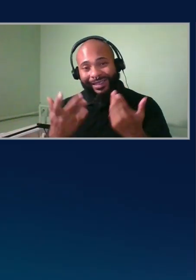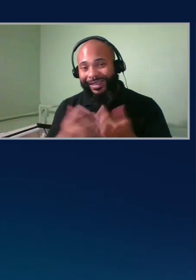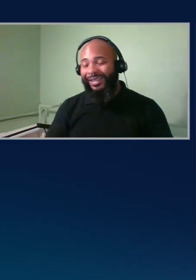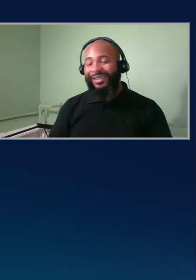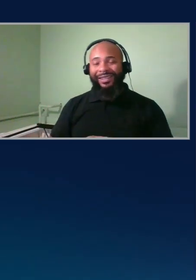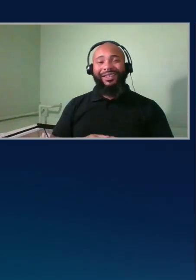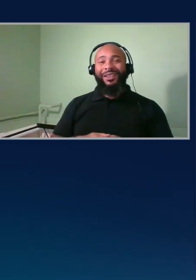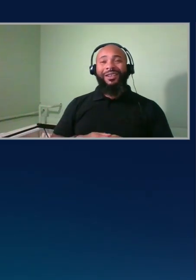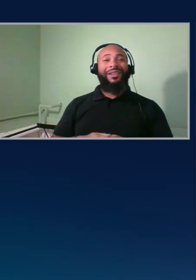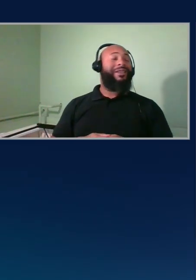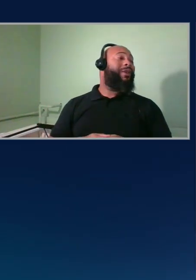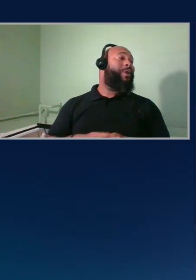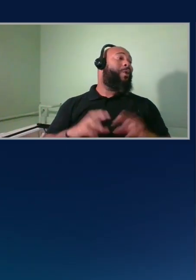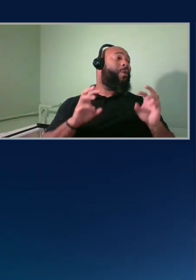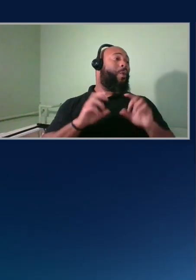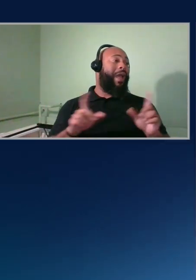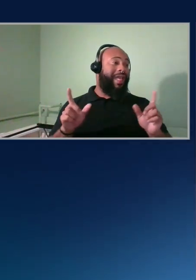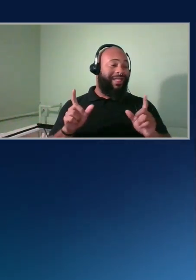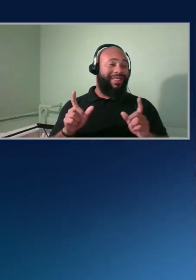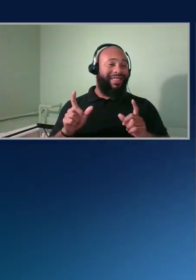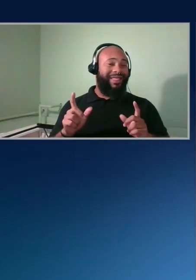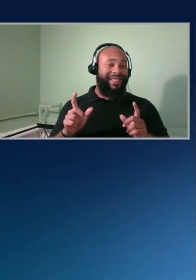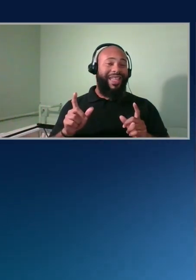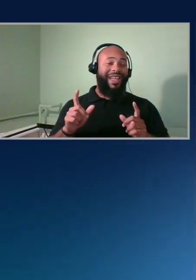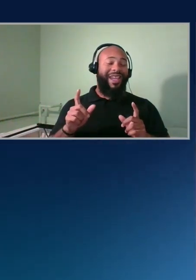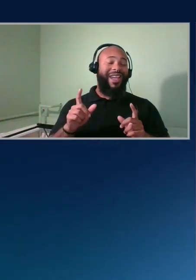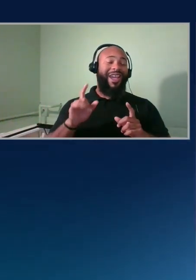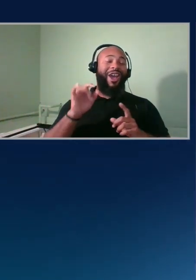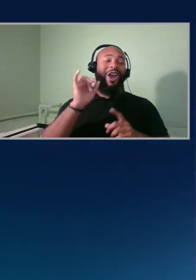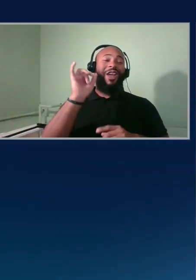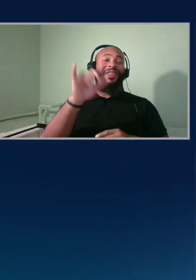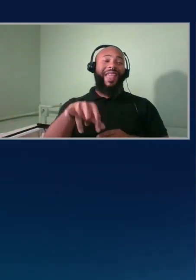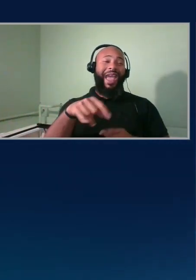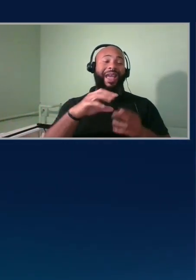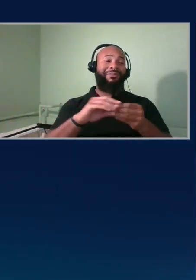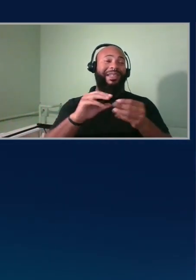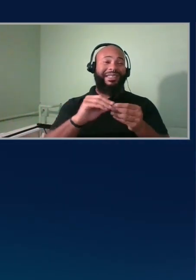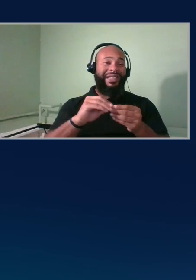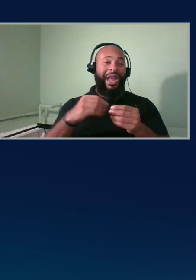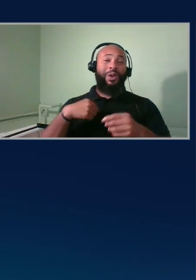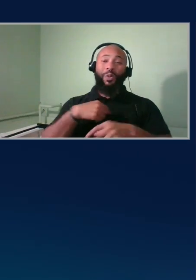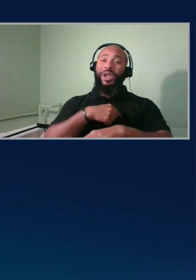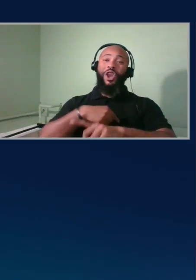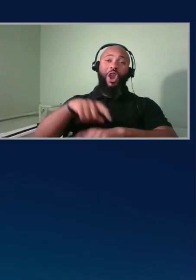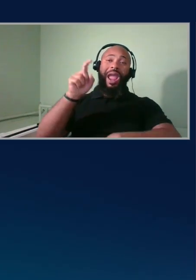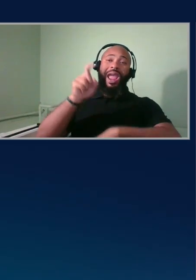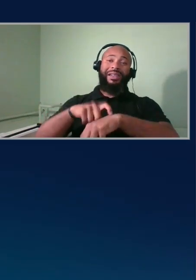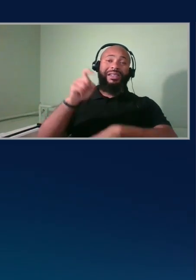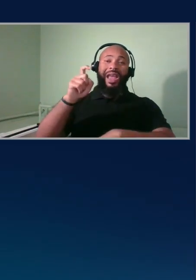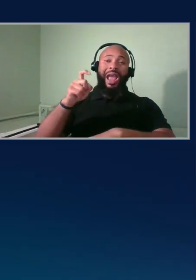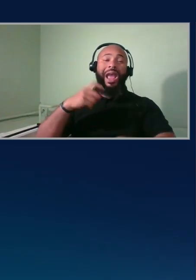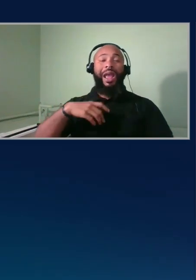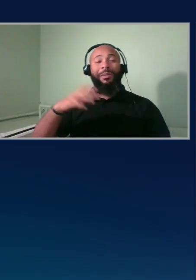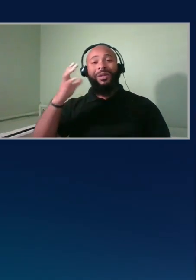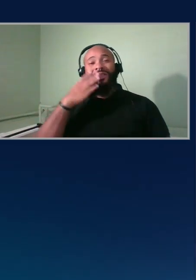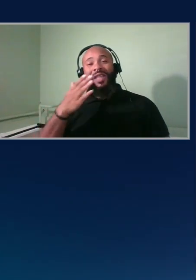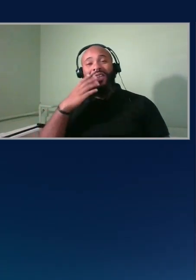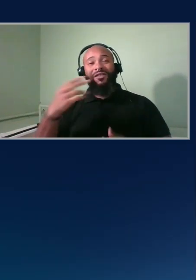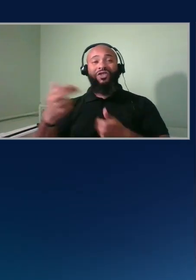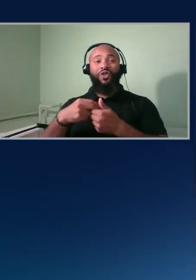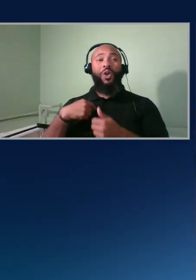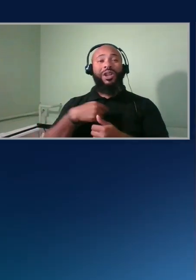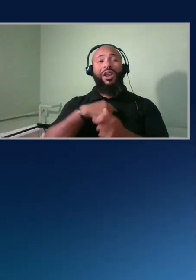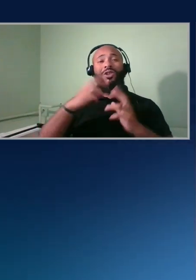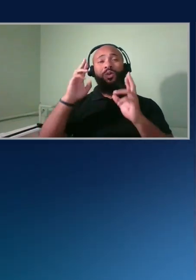Well, on that note, we are at time. Nitin, thank you for joining us. We hope to see you again. A